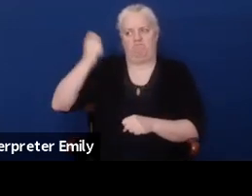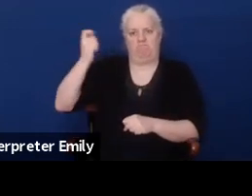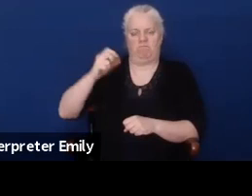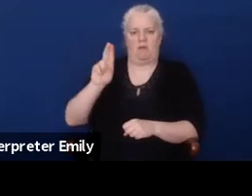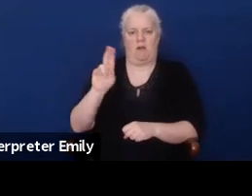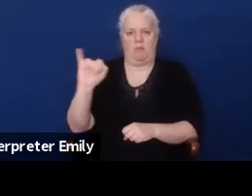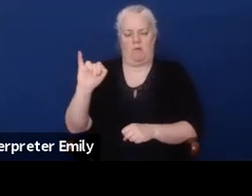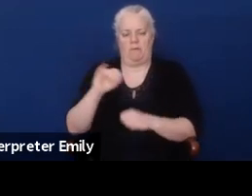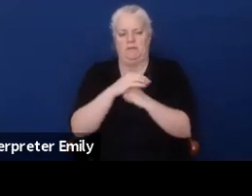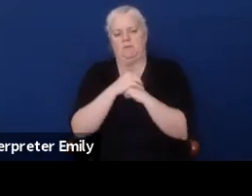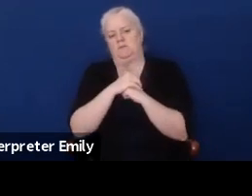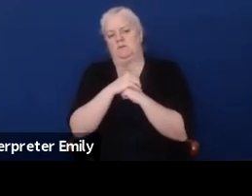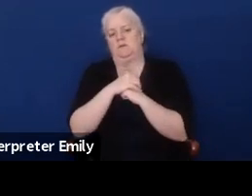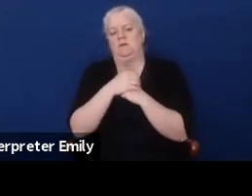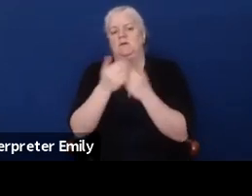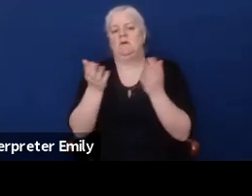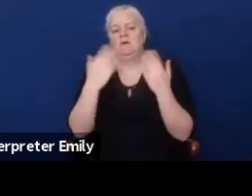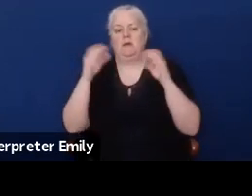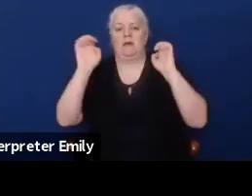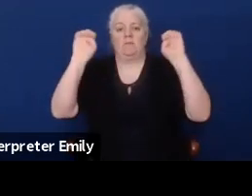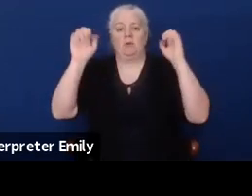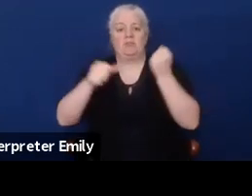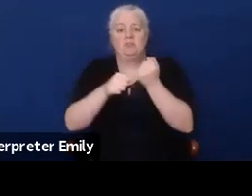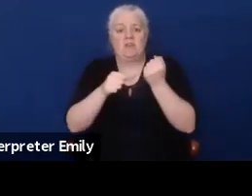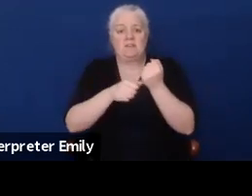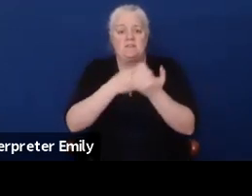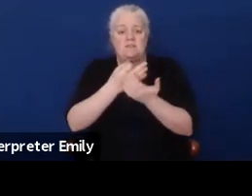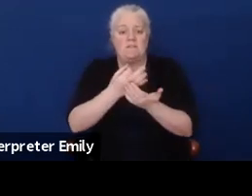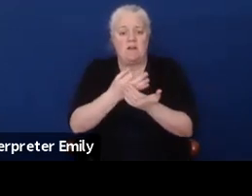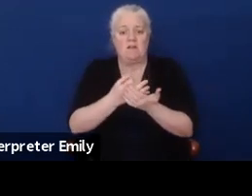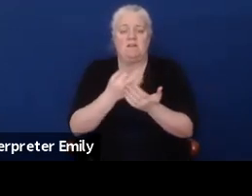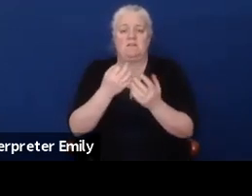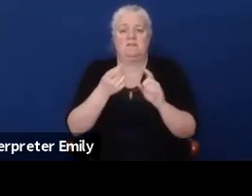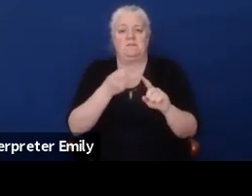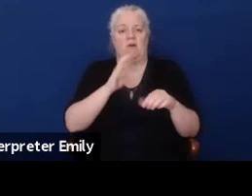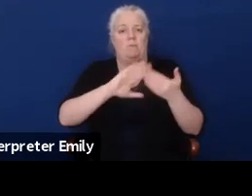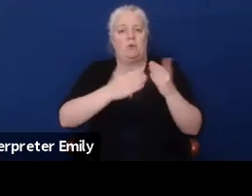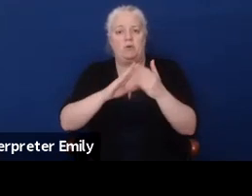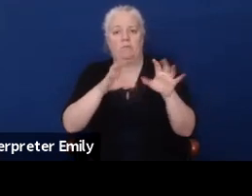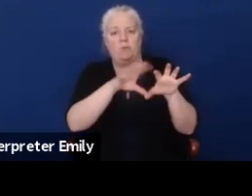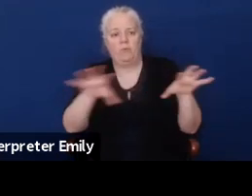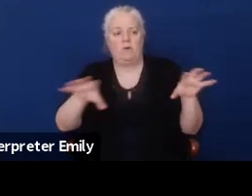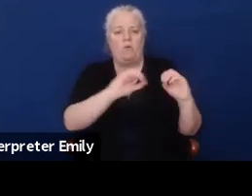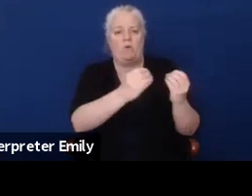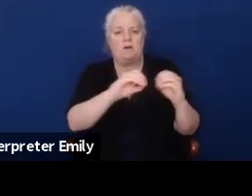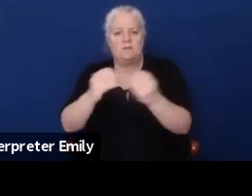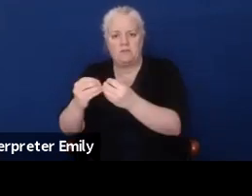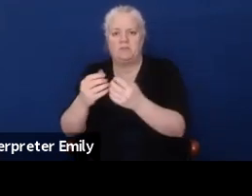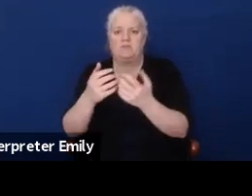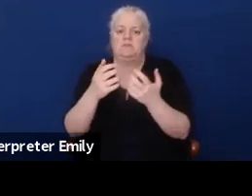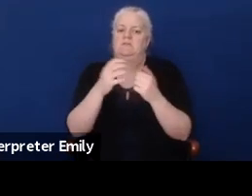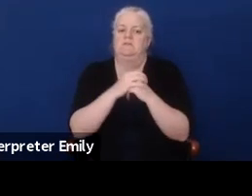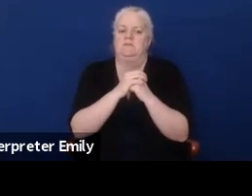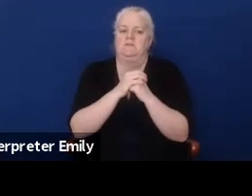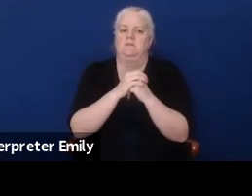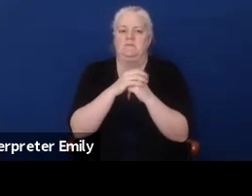assistance funds from community-based organizations that you can actually get some money or